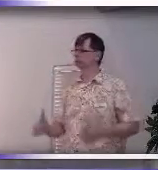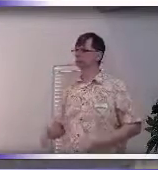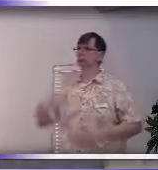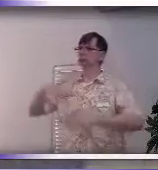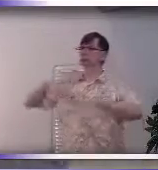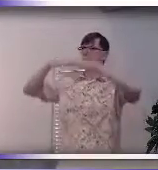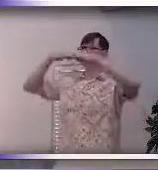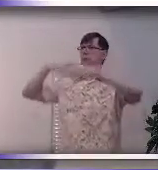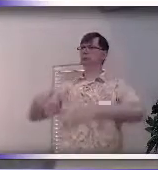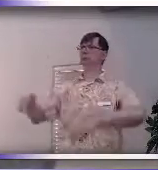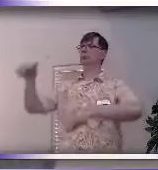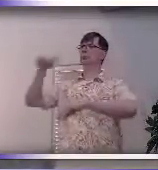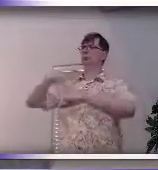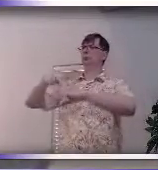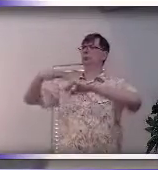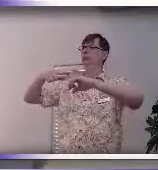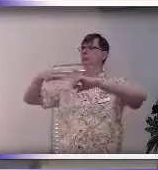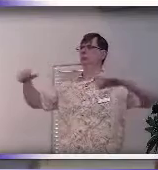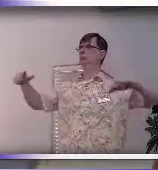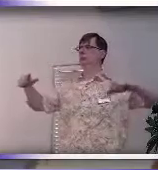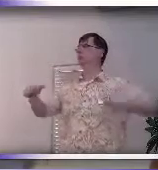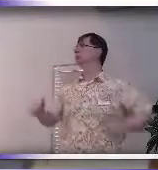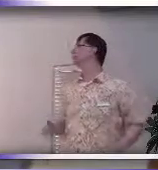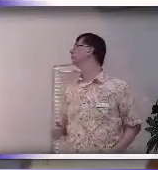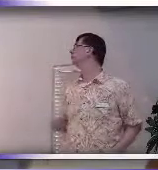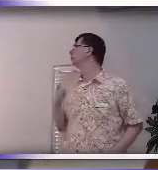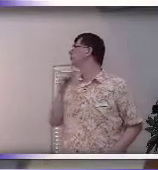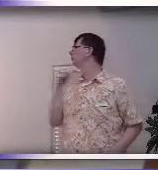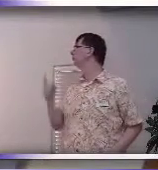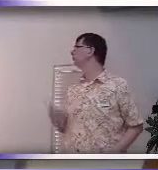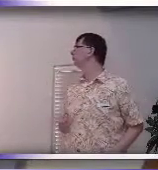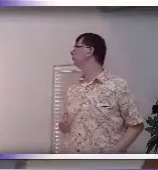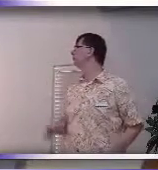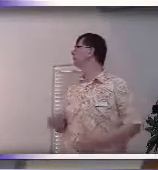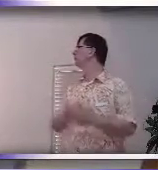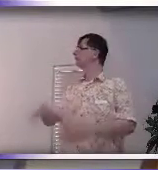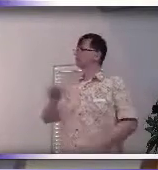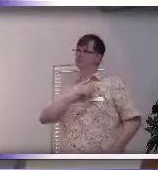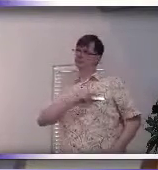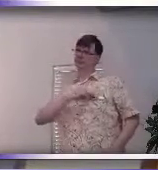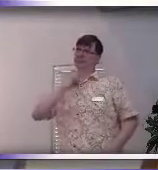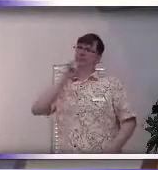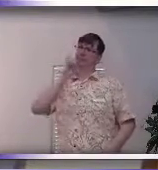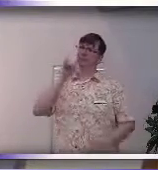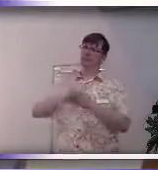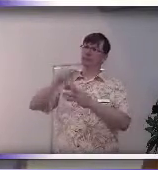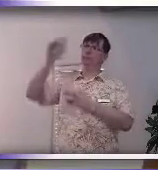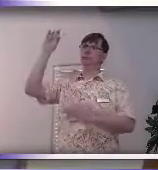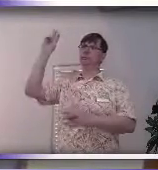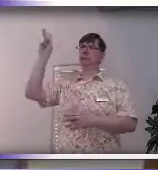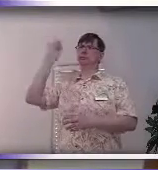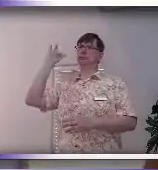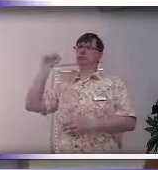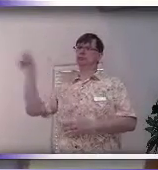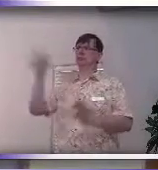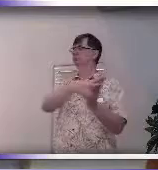an online community that is helping to honor our African American